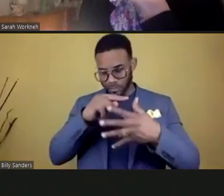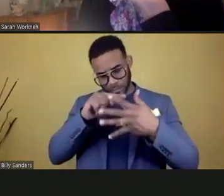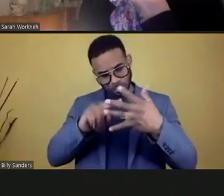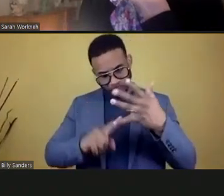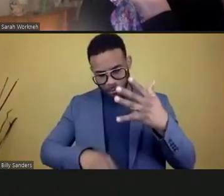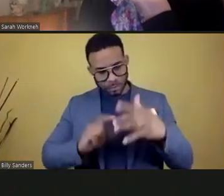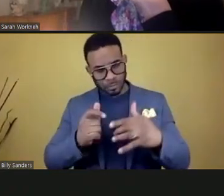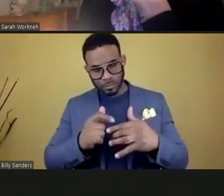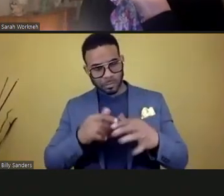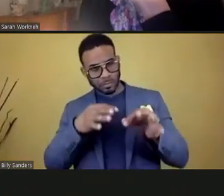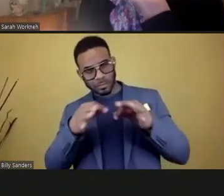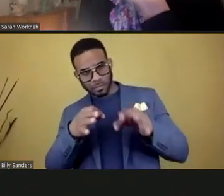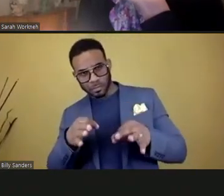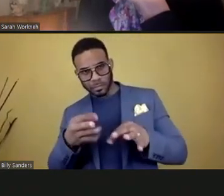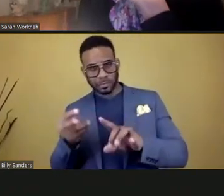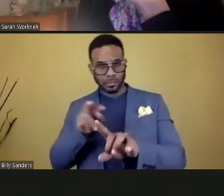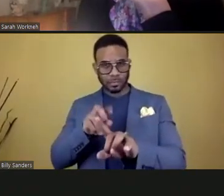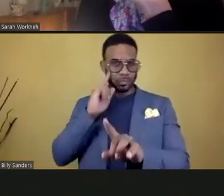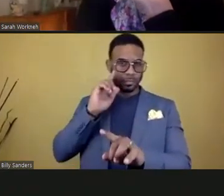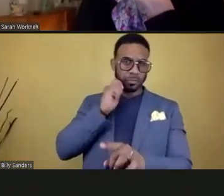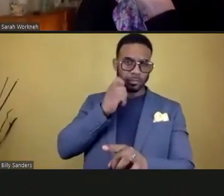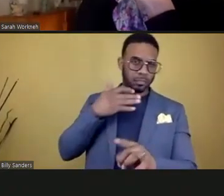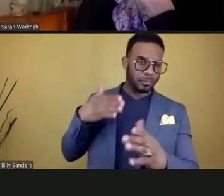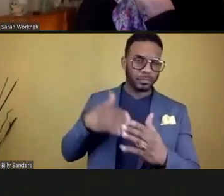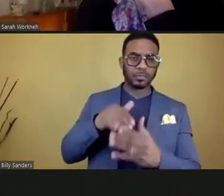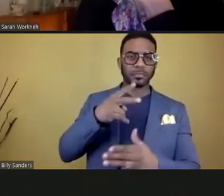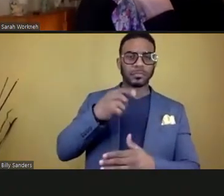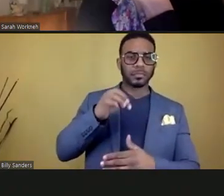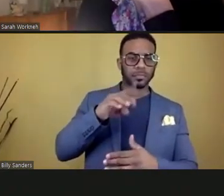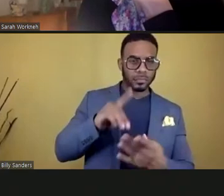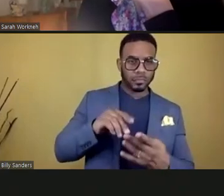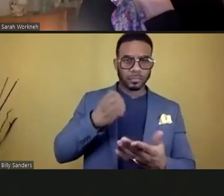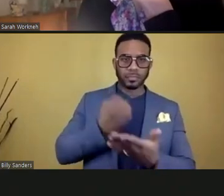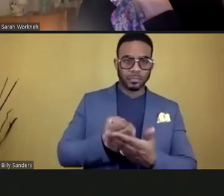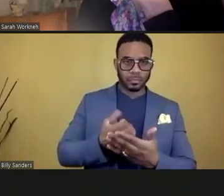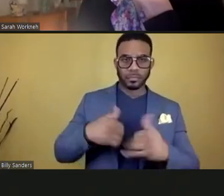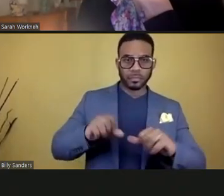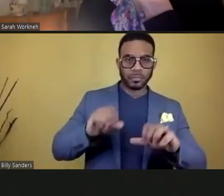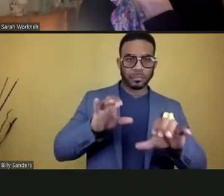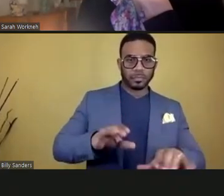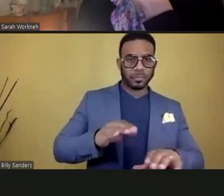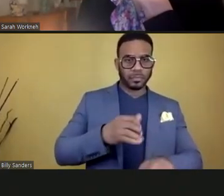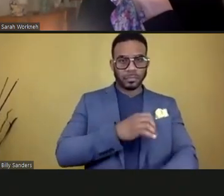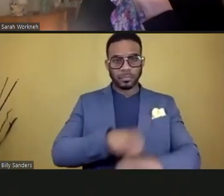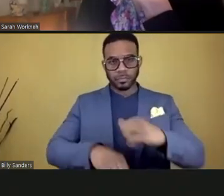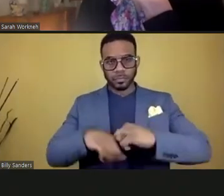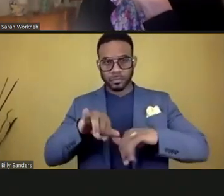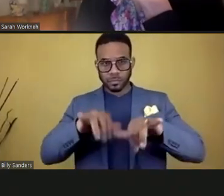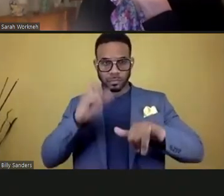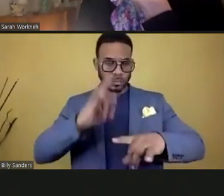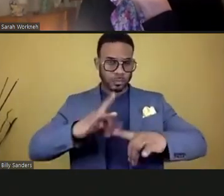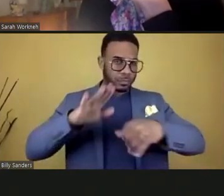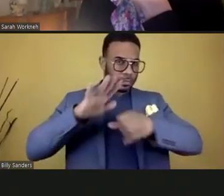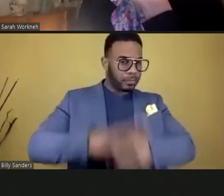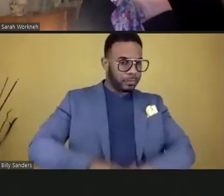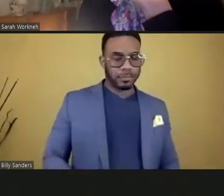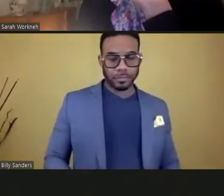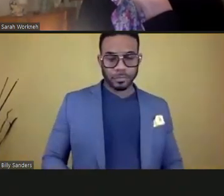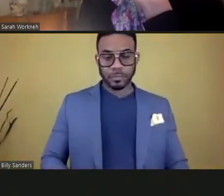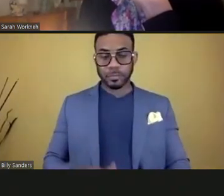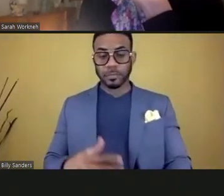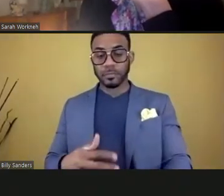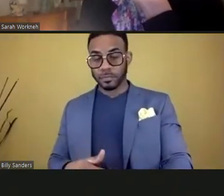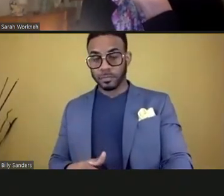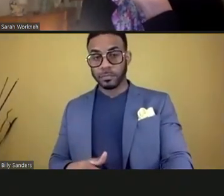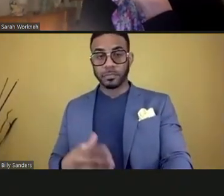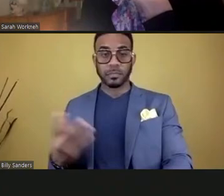other articulations of racialized, gendered, economic, and able-bodied structures and systems of violence and oppression imposed upon